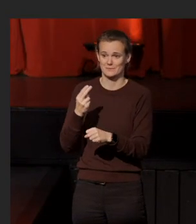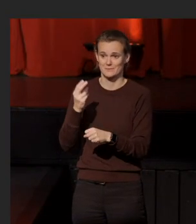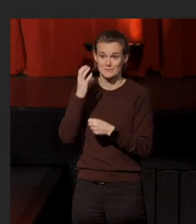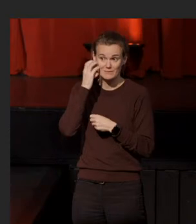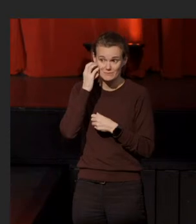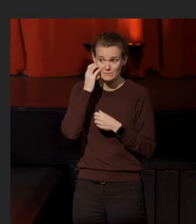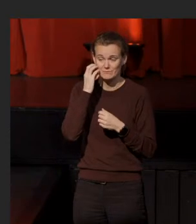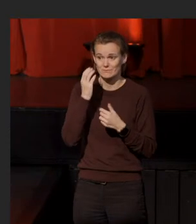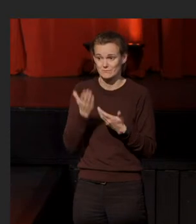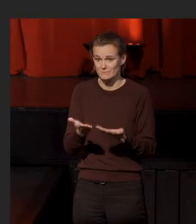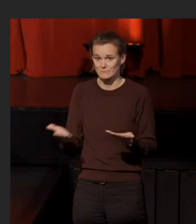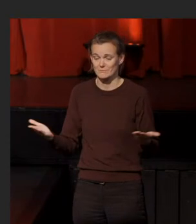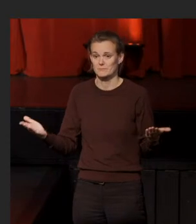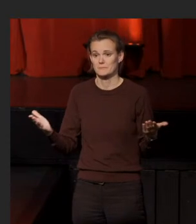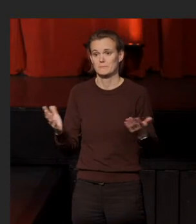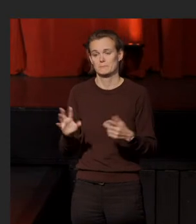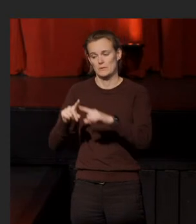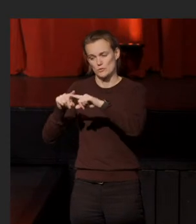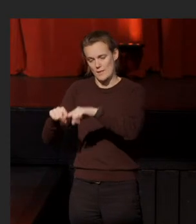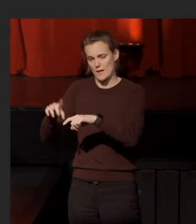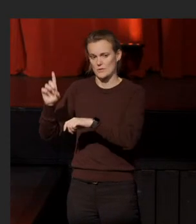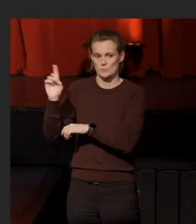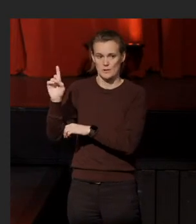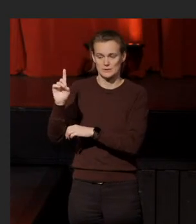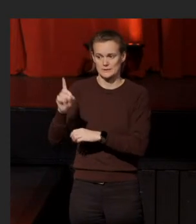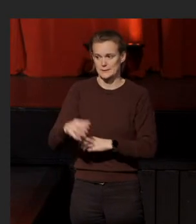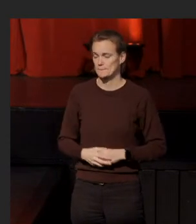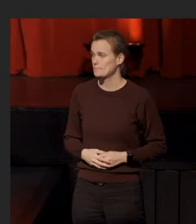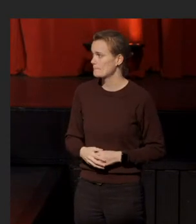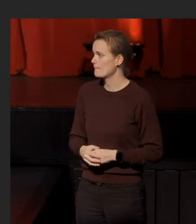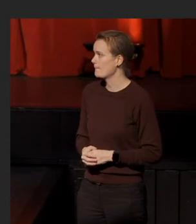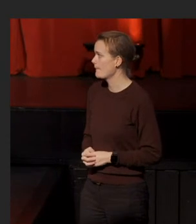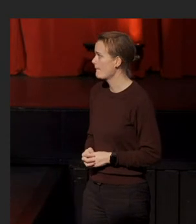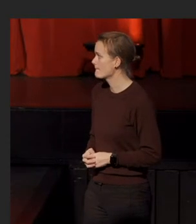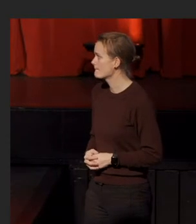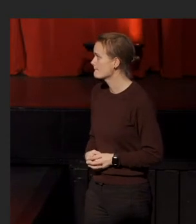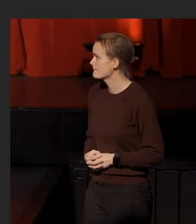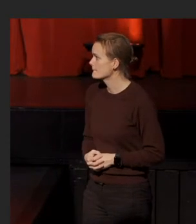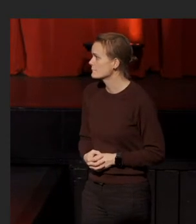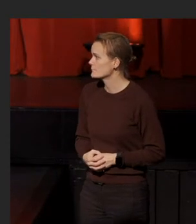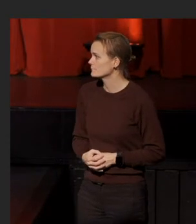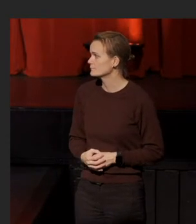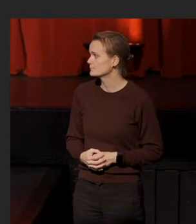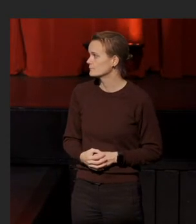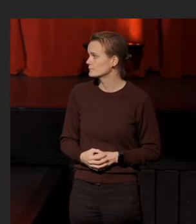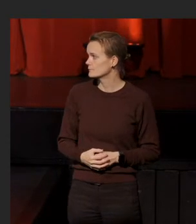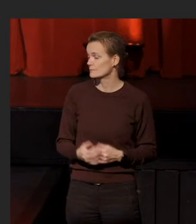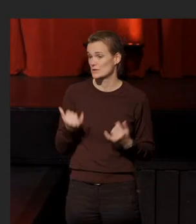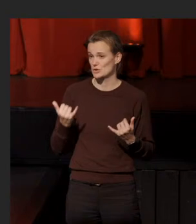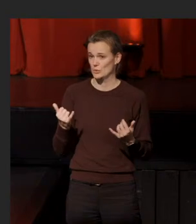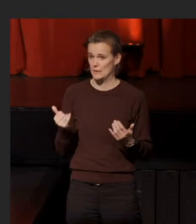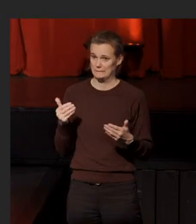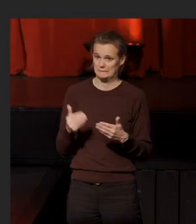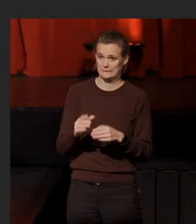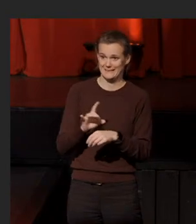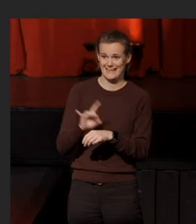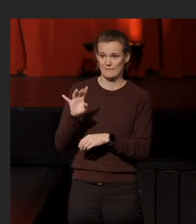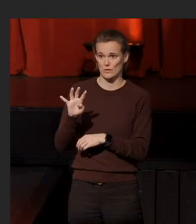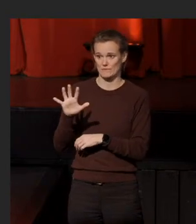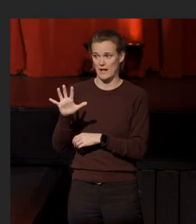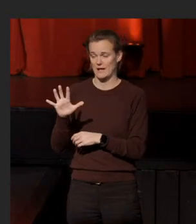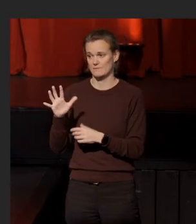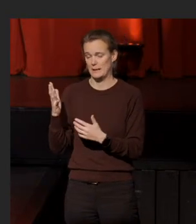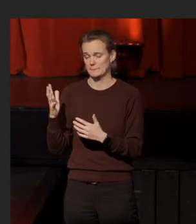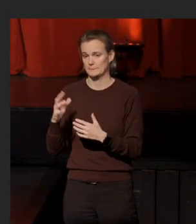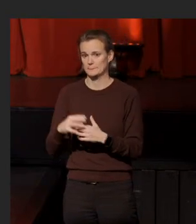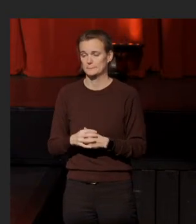have a democracy we can rely on. Well, just finally, since we've reached quarter to nine here, these